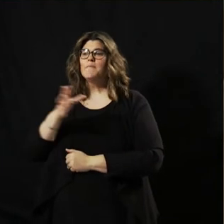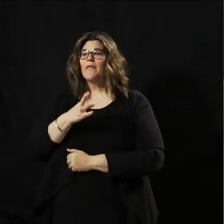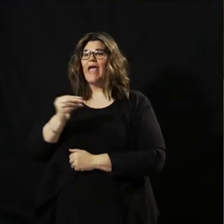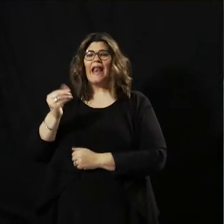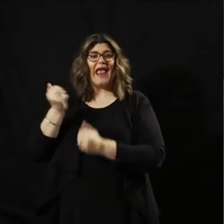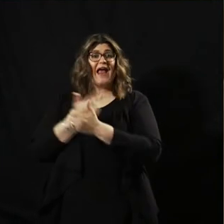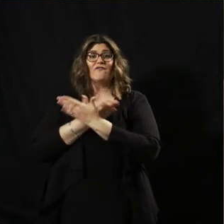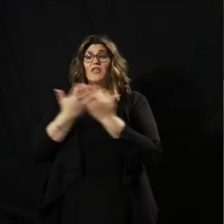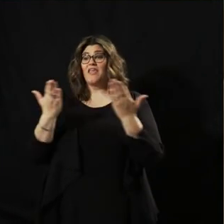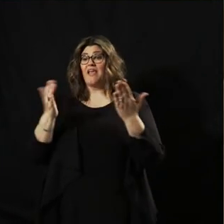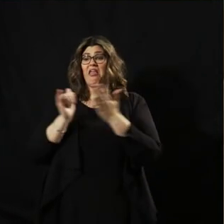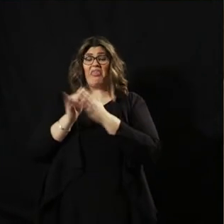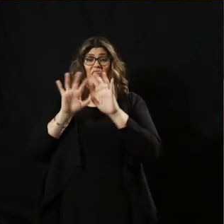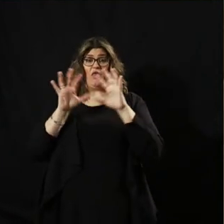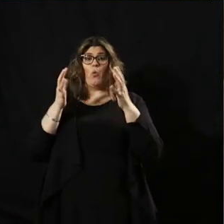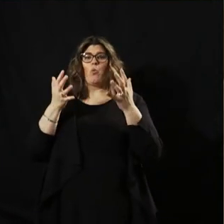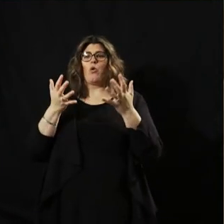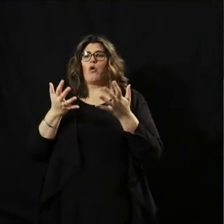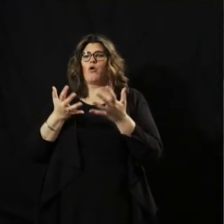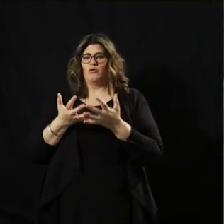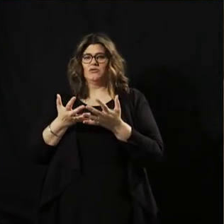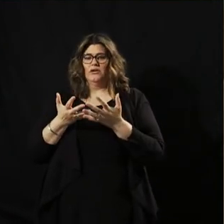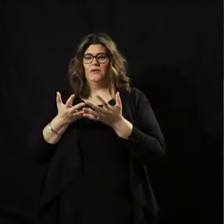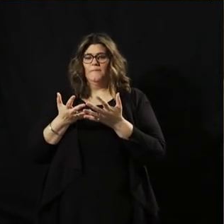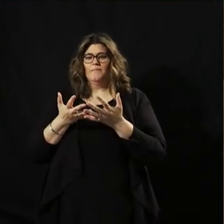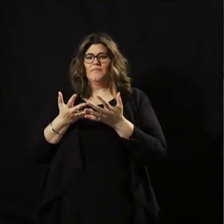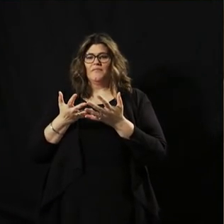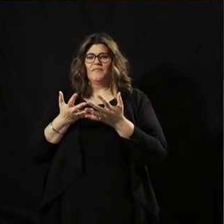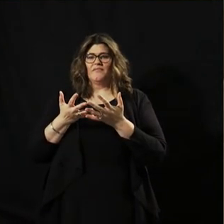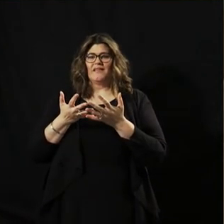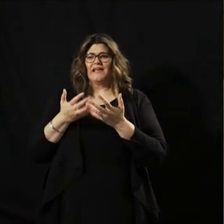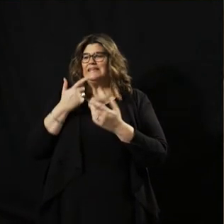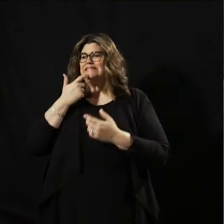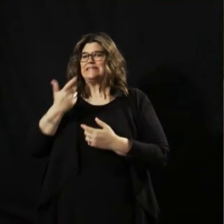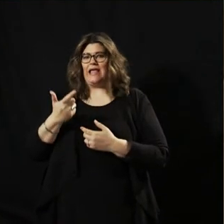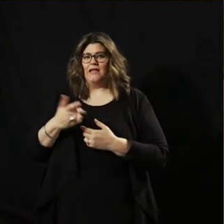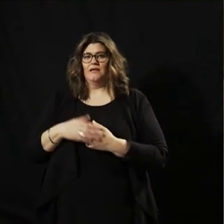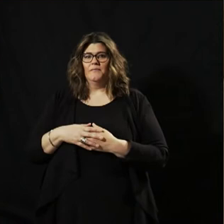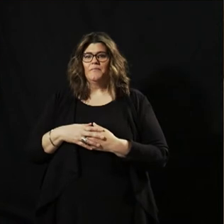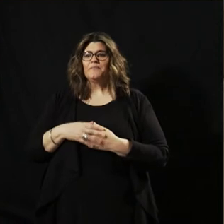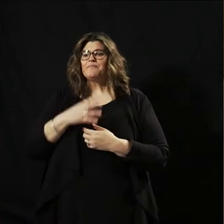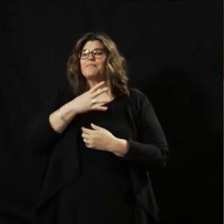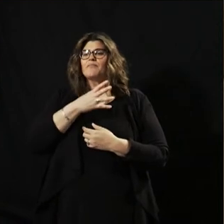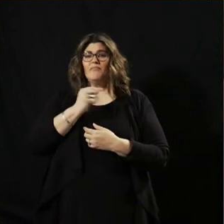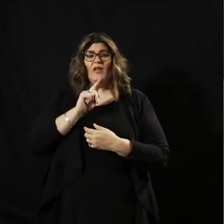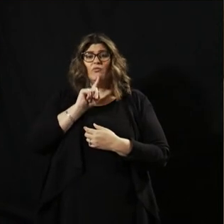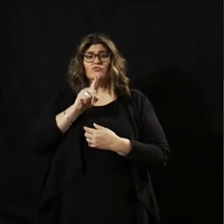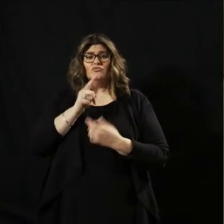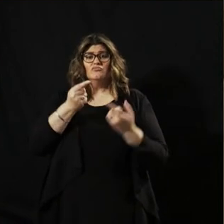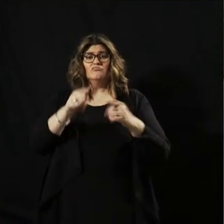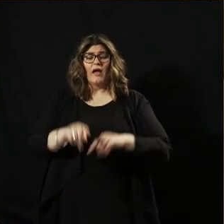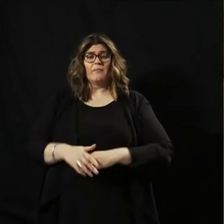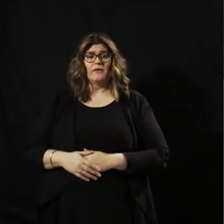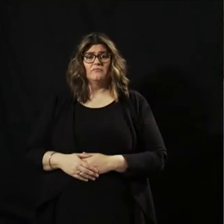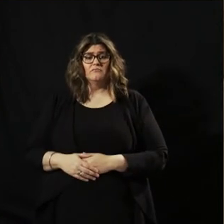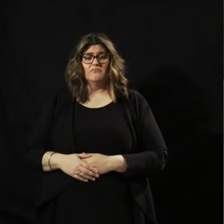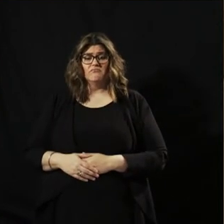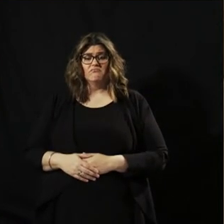Everything that the world of the flesh and the devil told us were absolute are